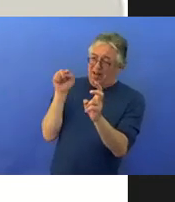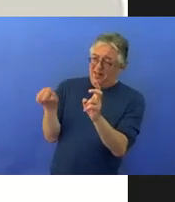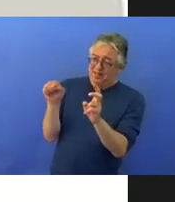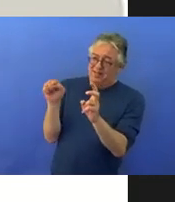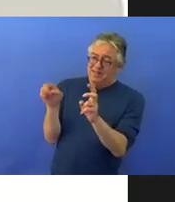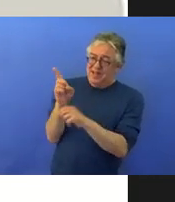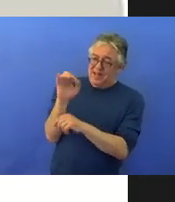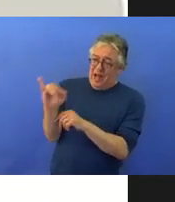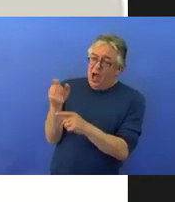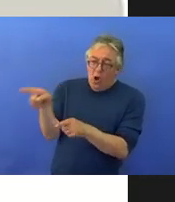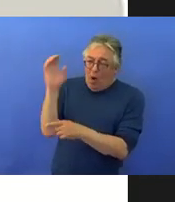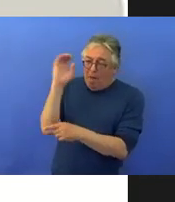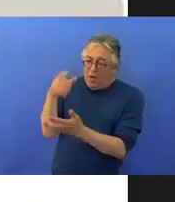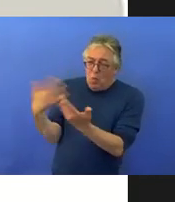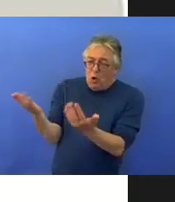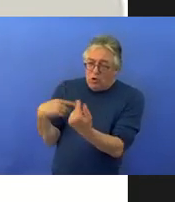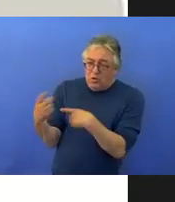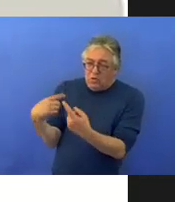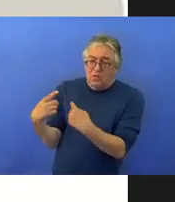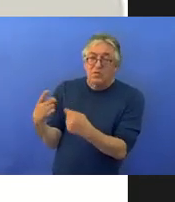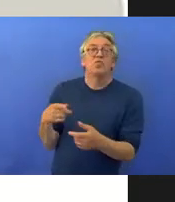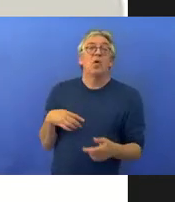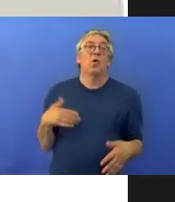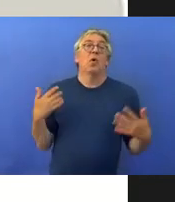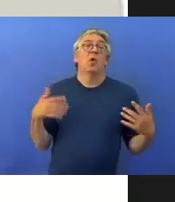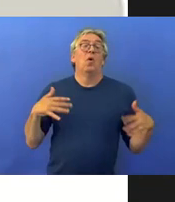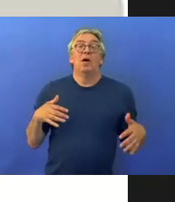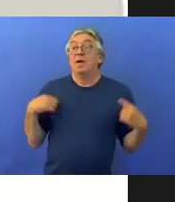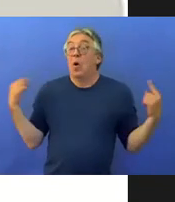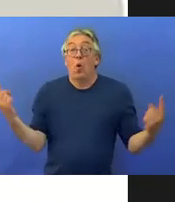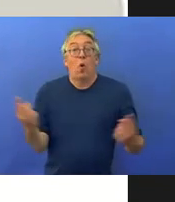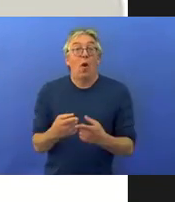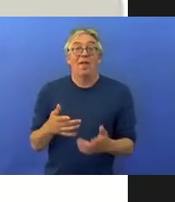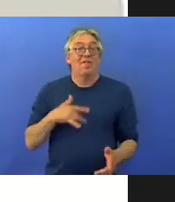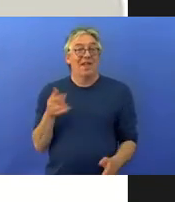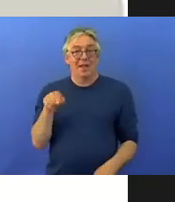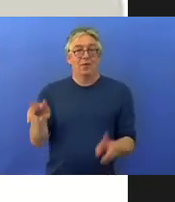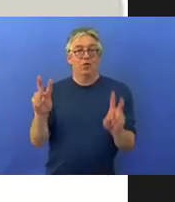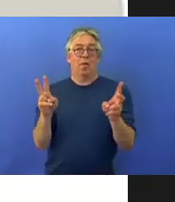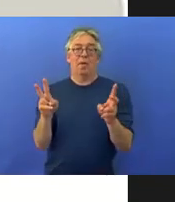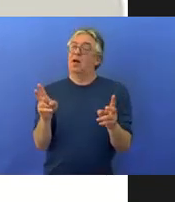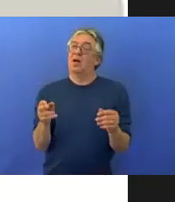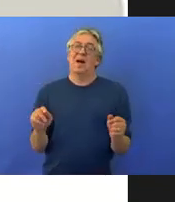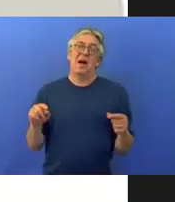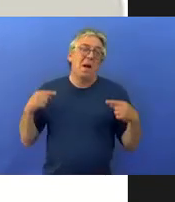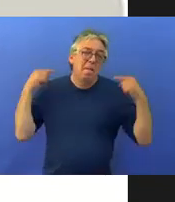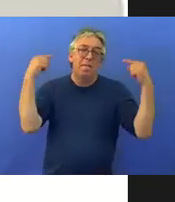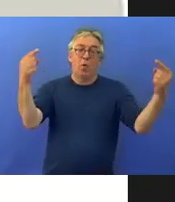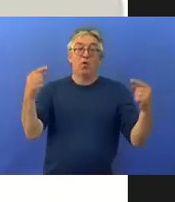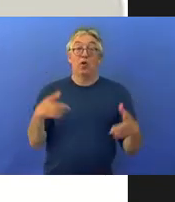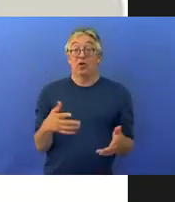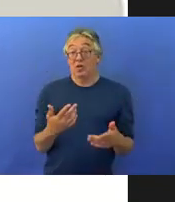was also an issue that has been of urgent attention for all. This was a fantastic, inclusive,